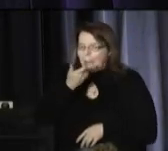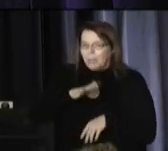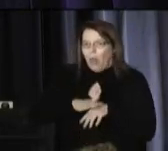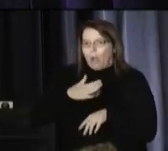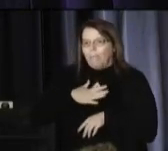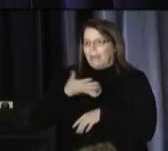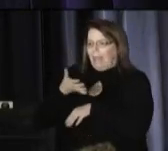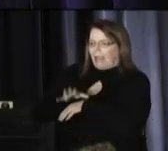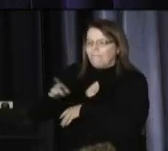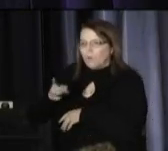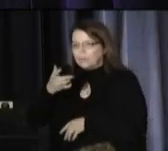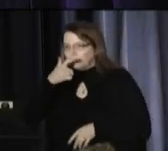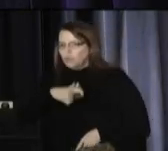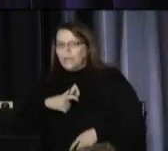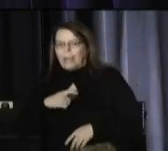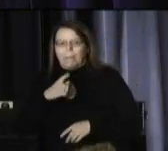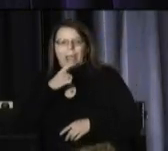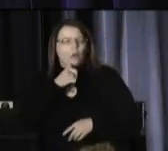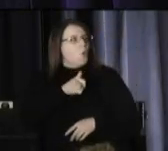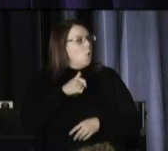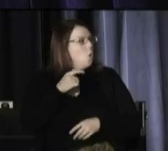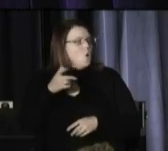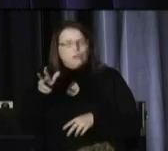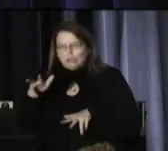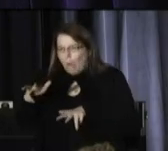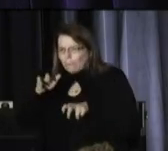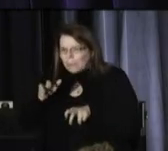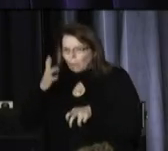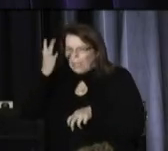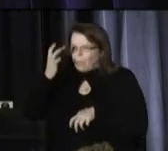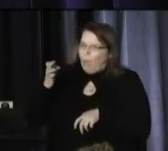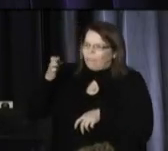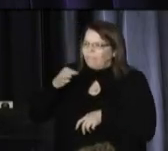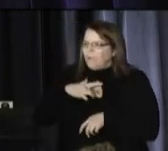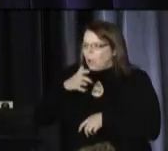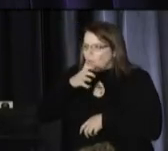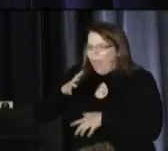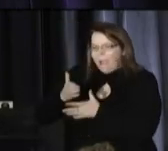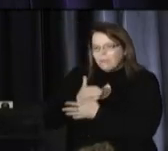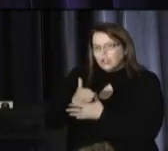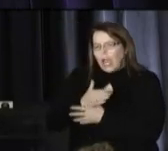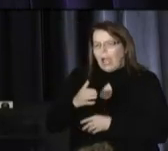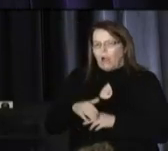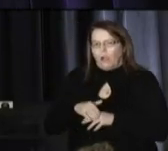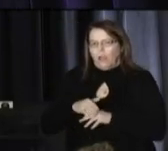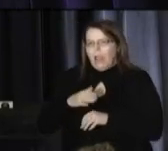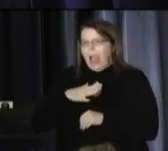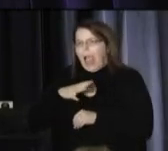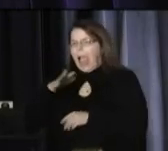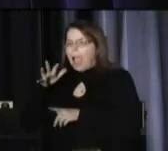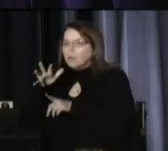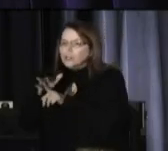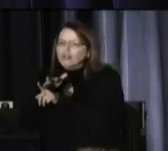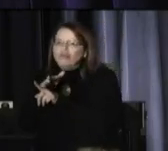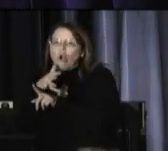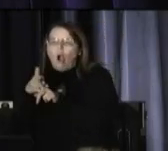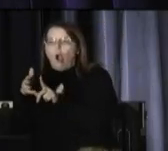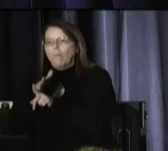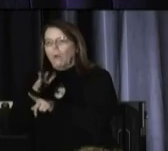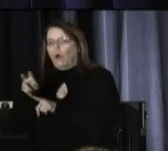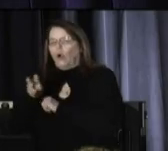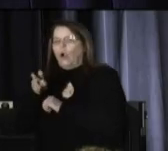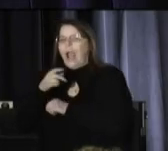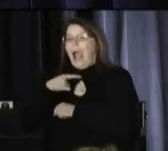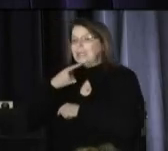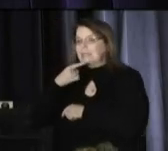Like a hoe, don't be greedy. Why the fuck would I have shared? And I'm a charmer. I asked the snake to find the choicest